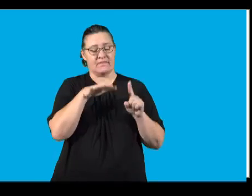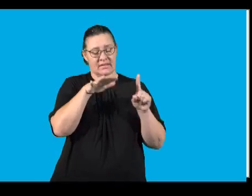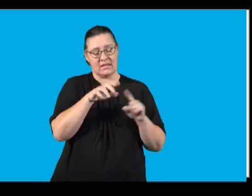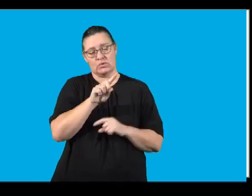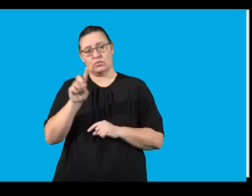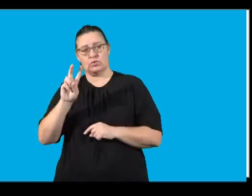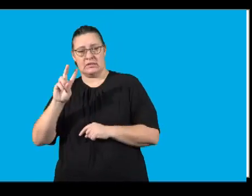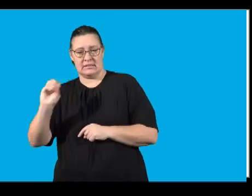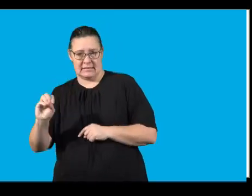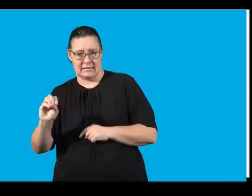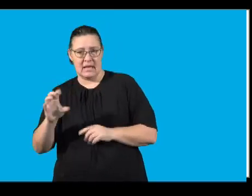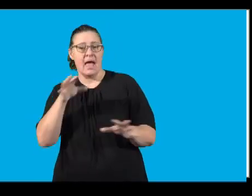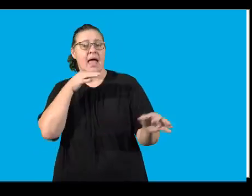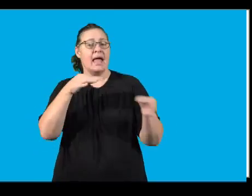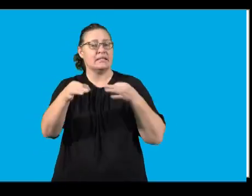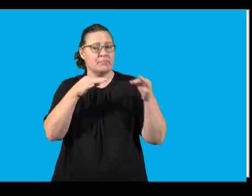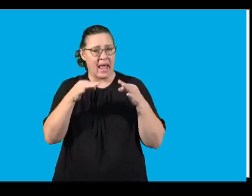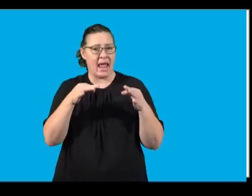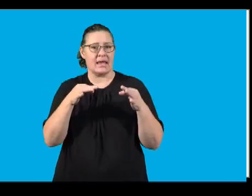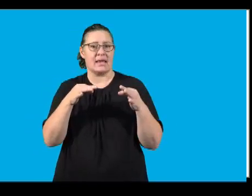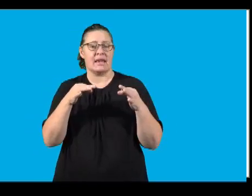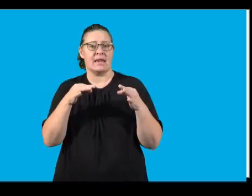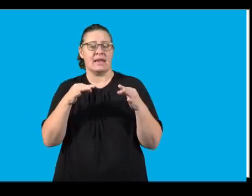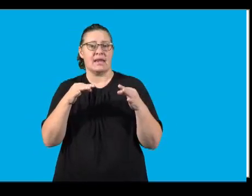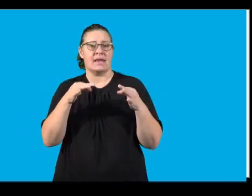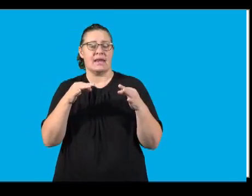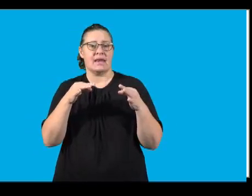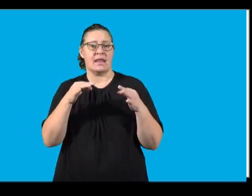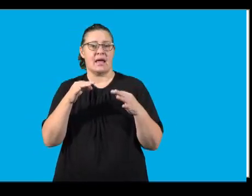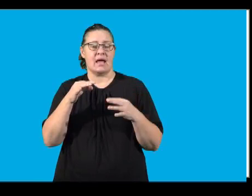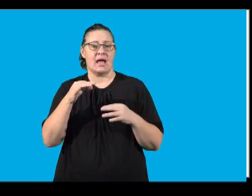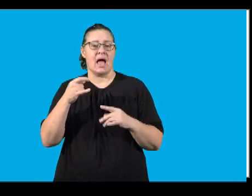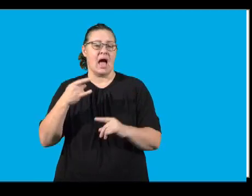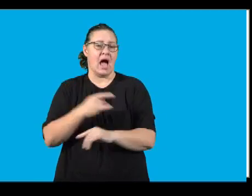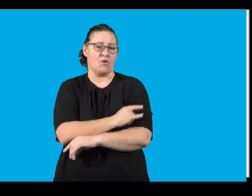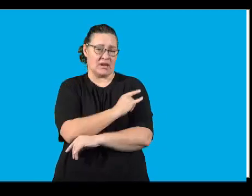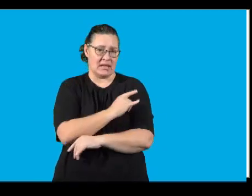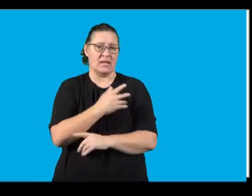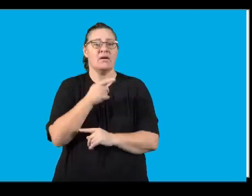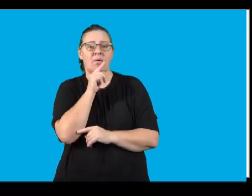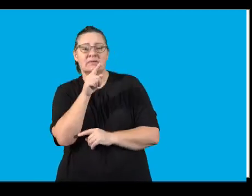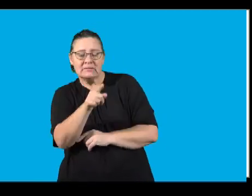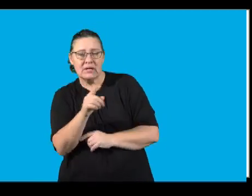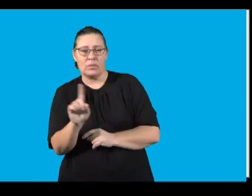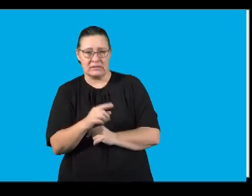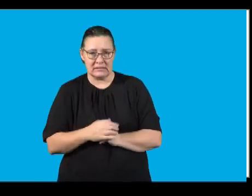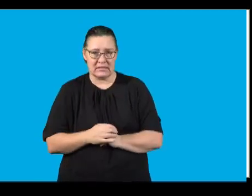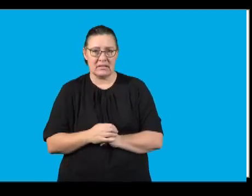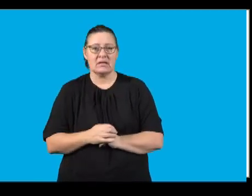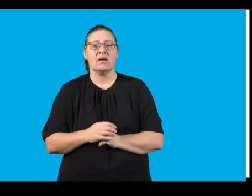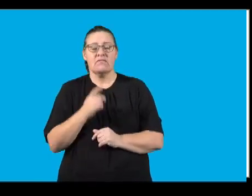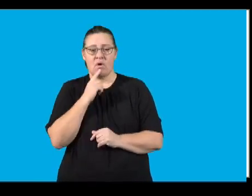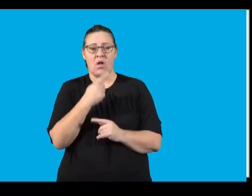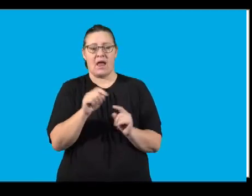all right, and explain the irony in Lady Macbeth's words. So let's locate ourselves in the question. It says lines 15 to